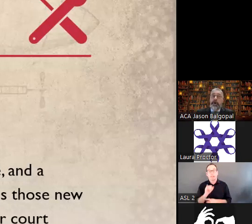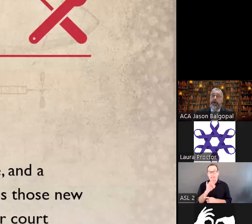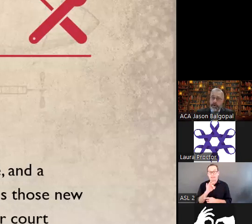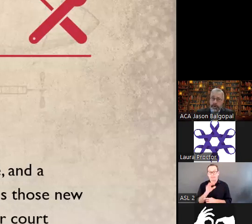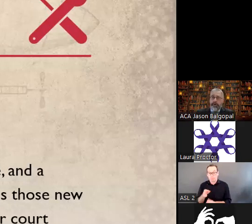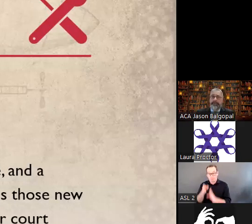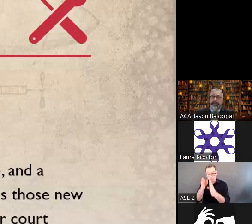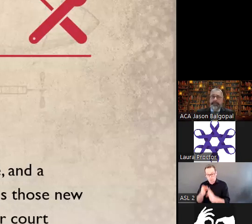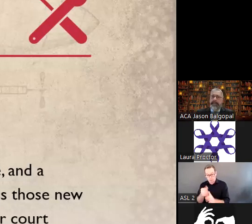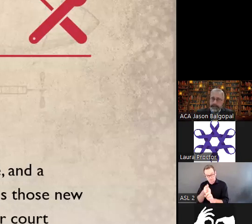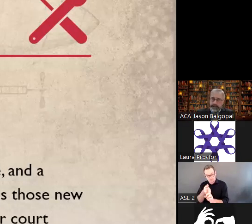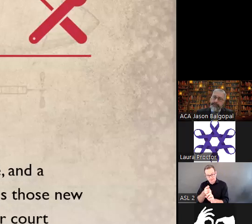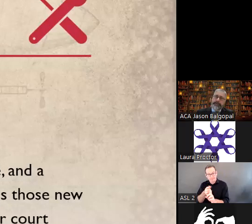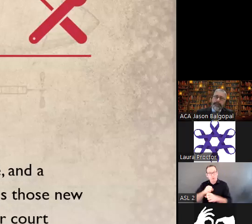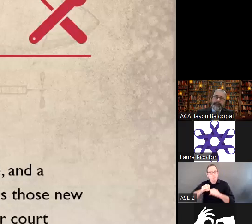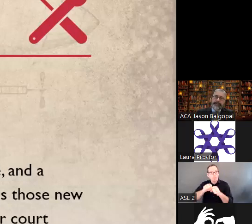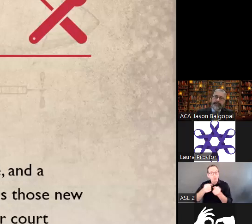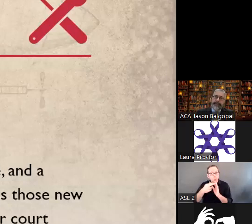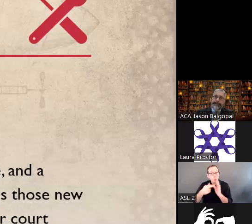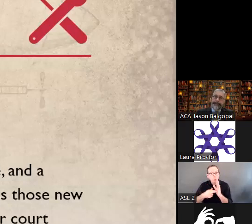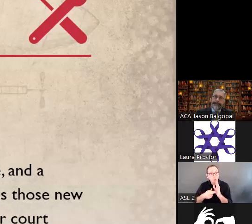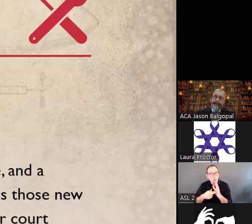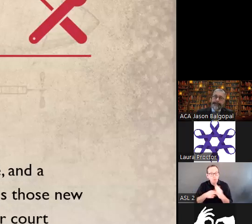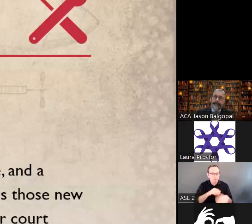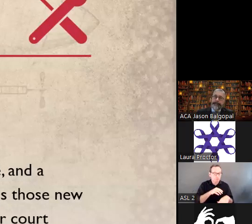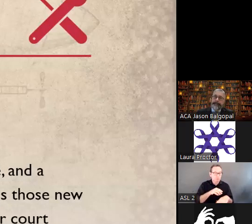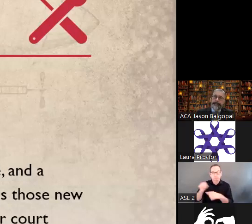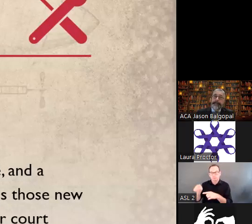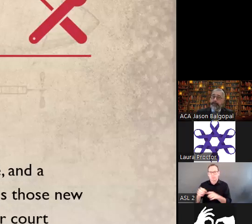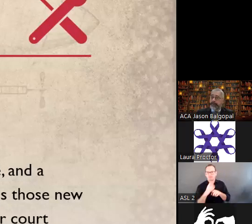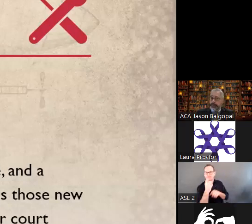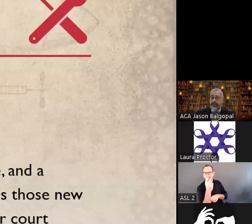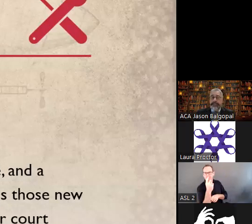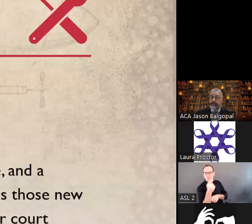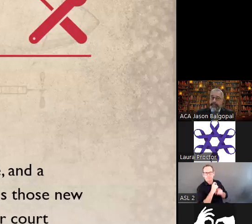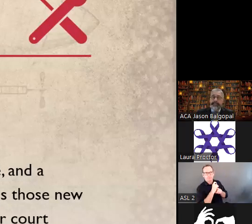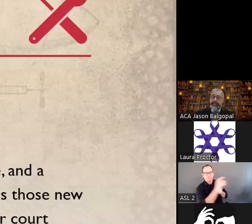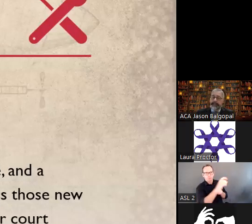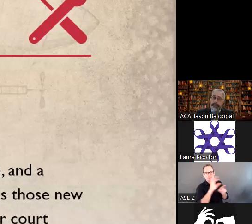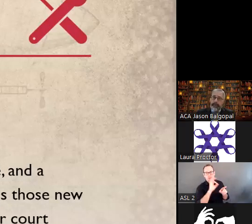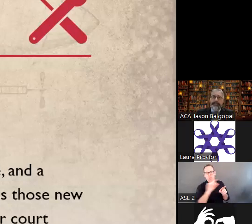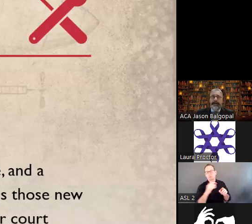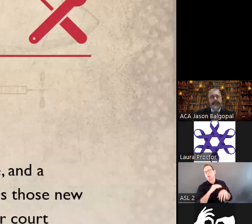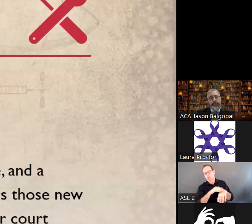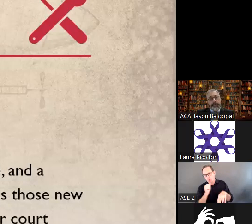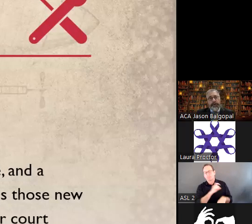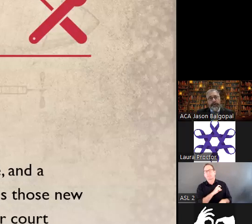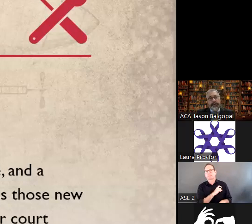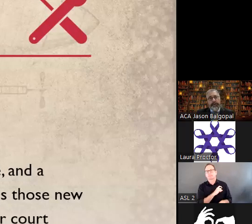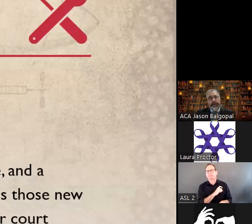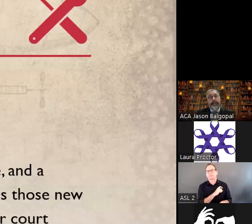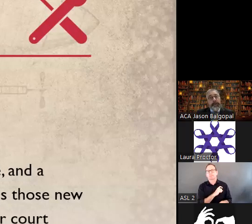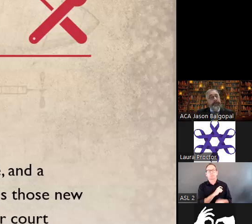concern, call the police and do it right away. It both shows the immediacy and importance of your